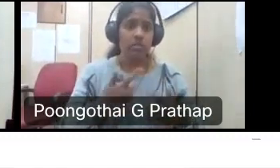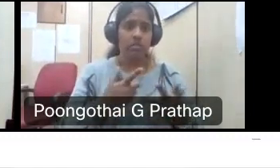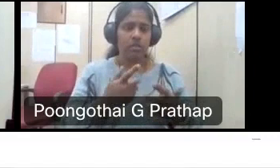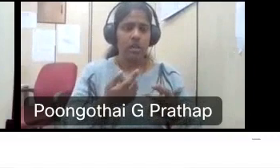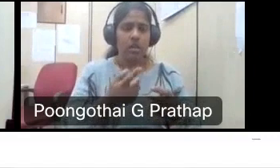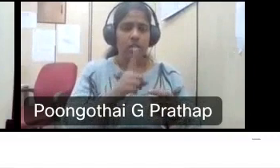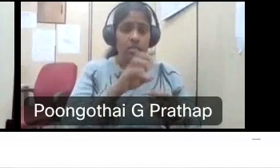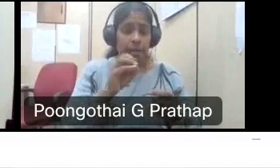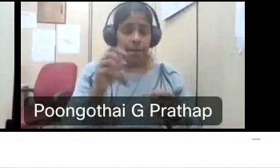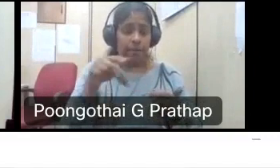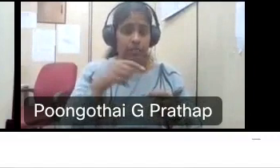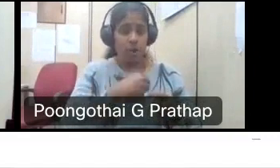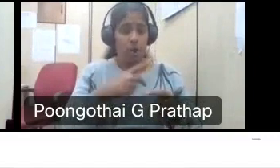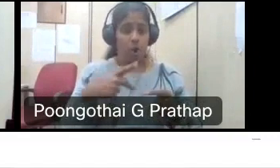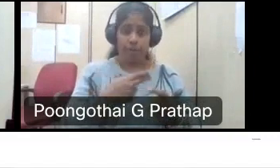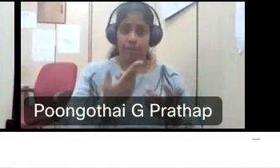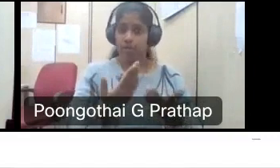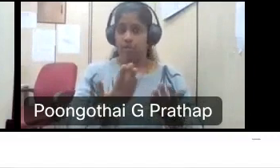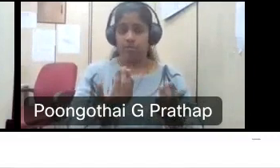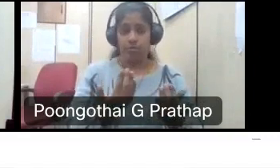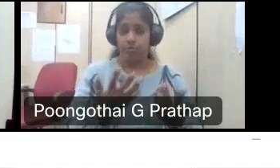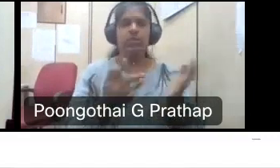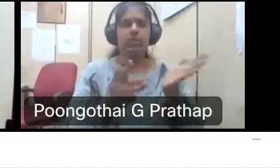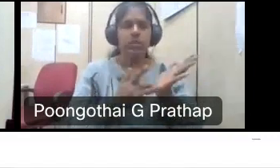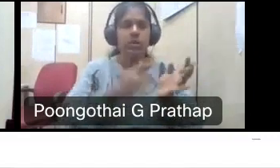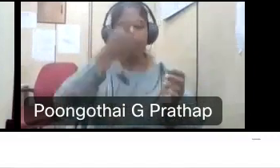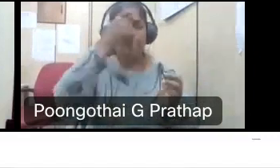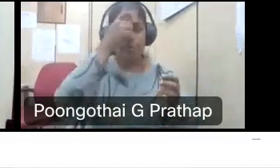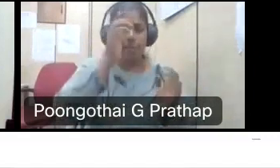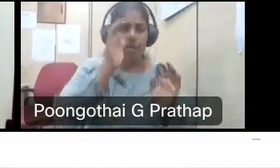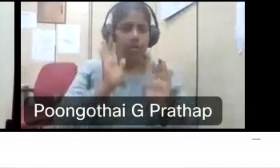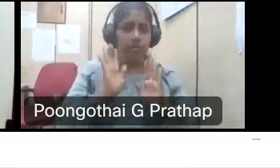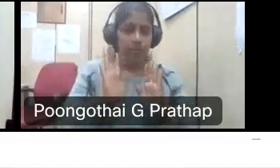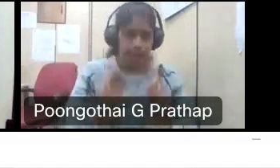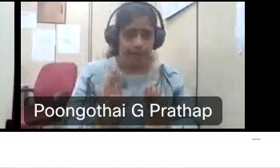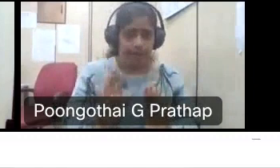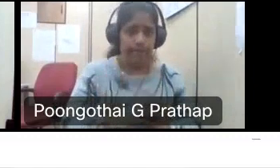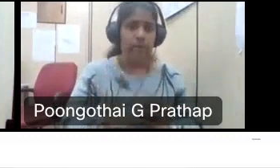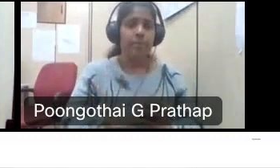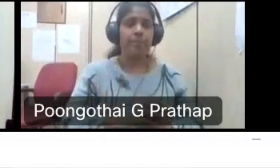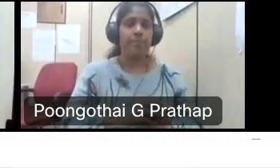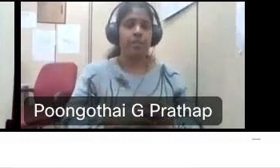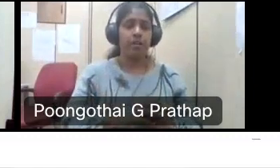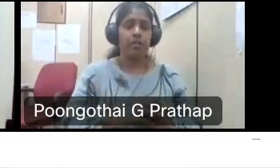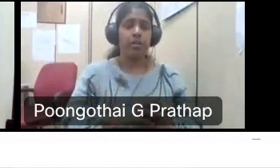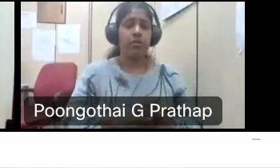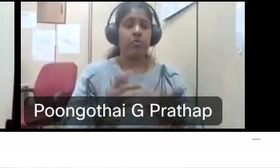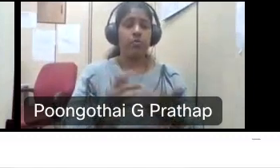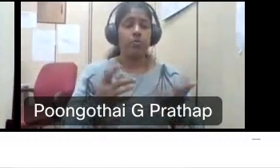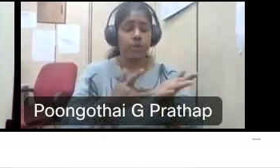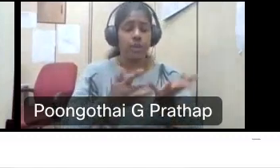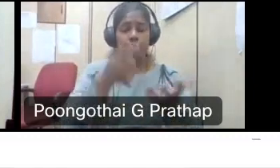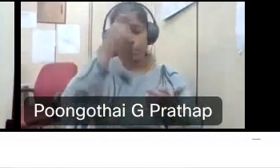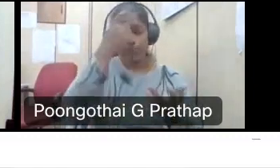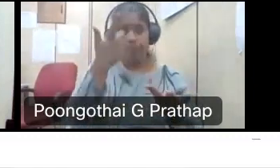depends on the technical issues of the surgeon and the setup. So long-term prognosis, reoperation